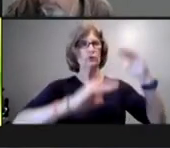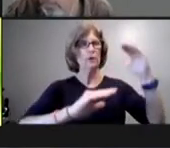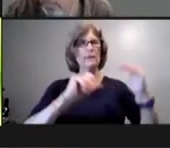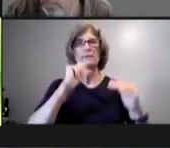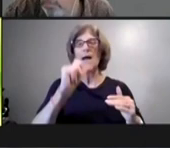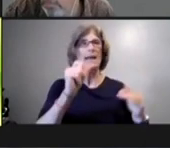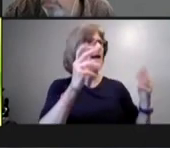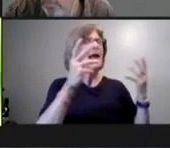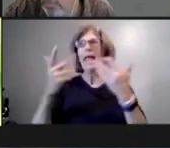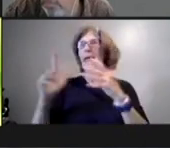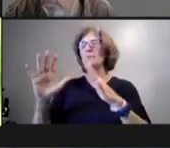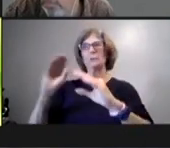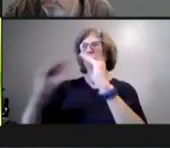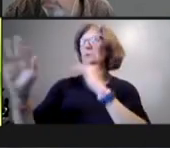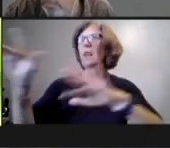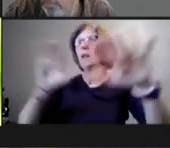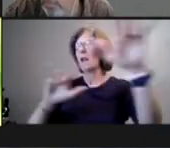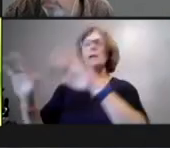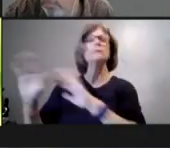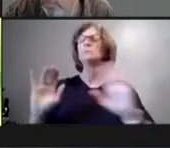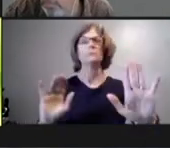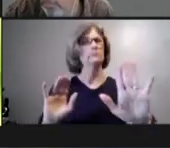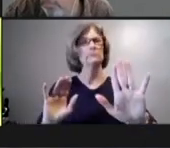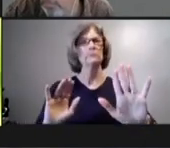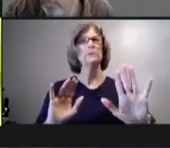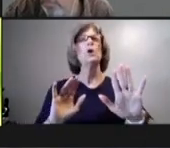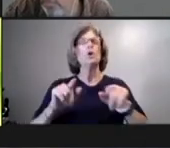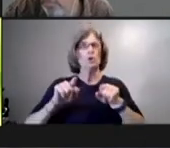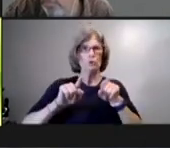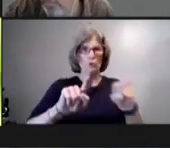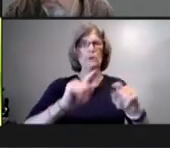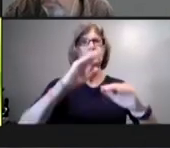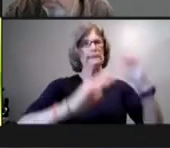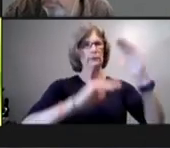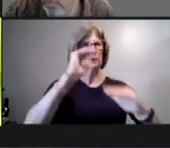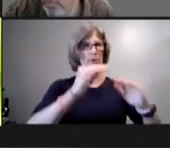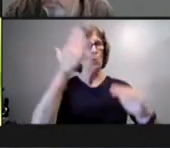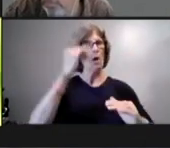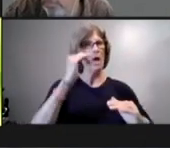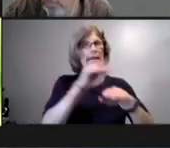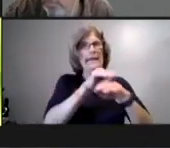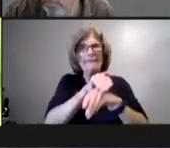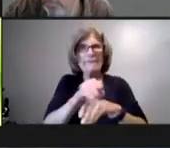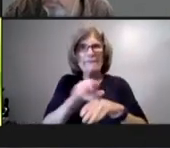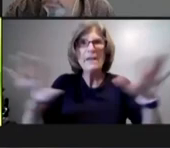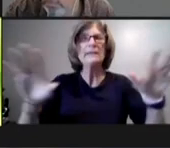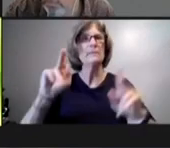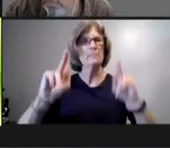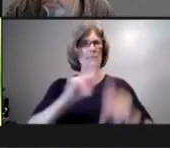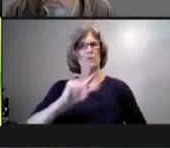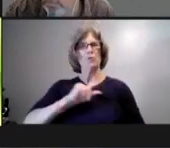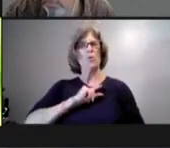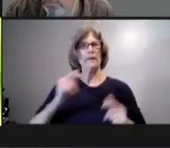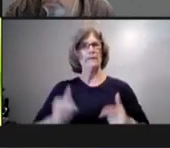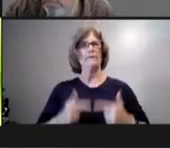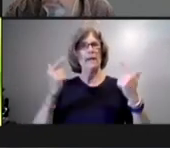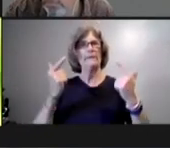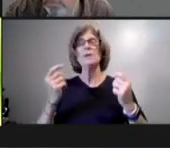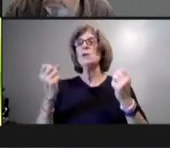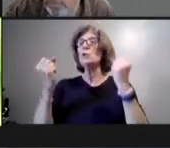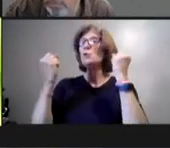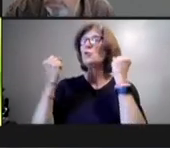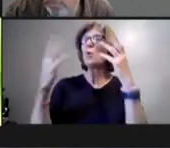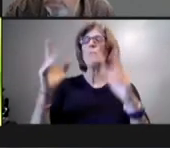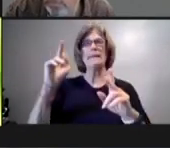on actual human beings' quality of life. And there are so many instances in which there are people who could have had